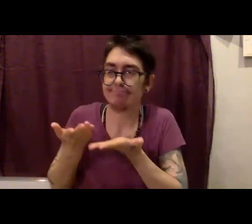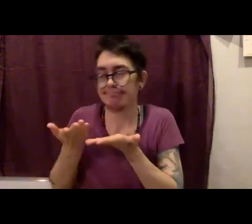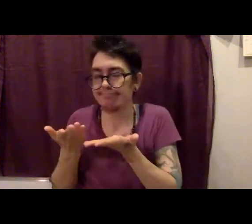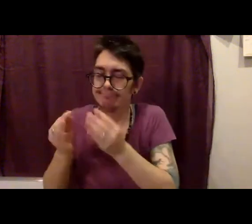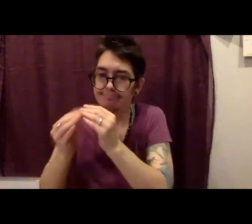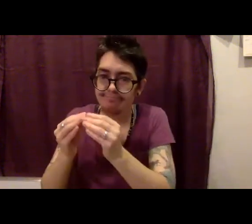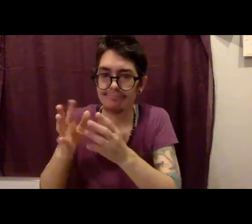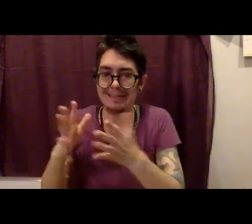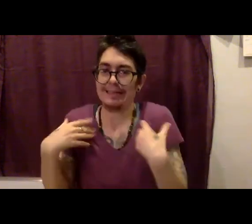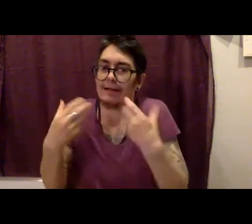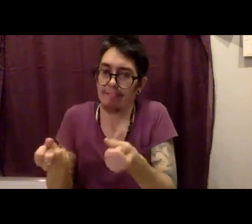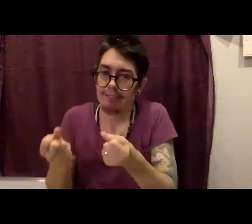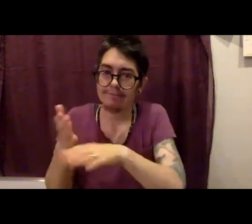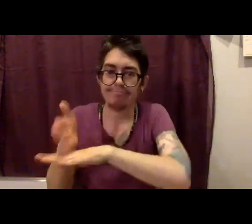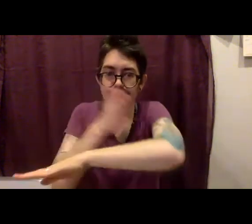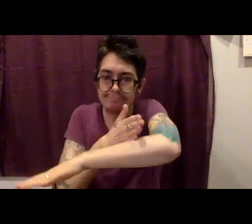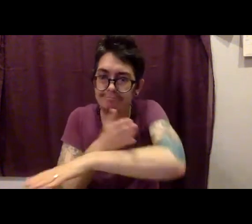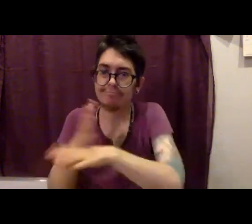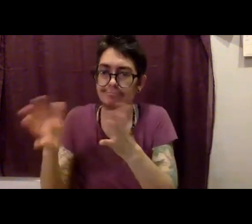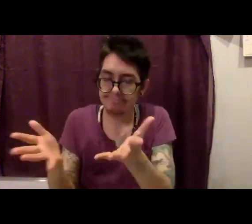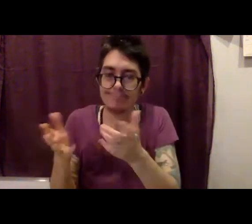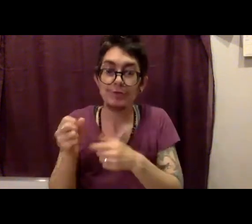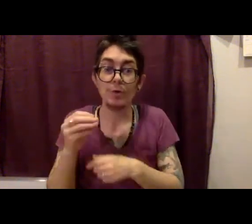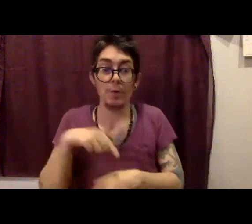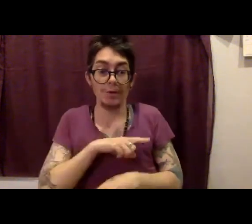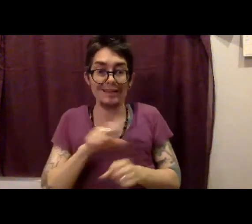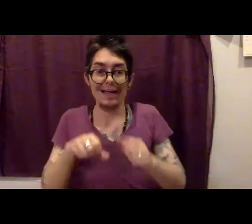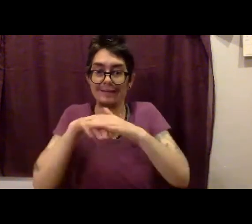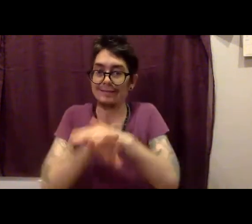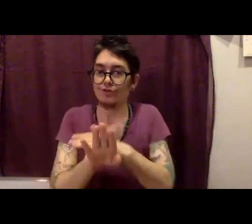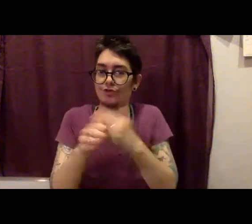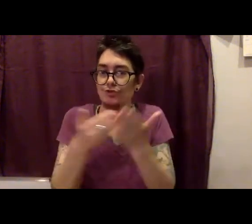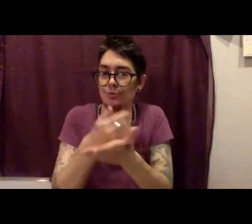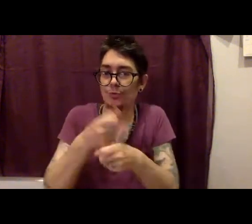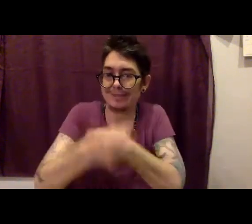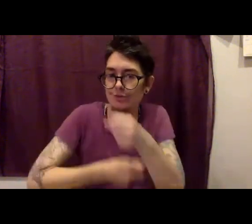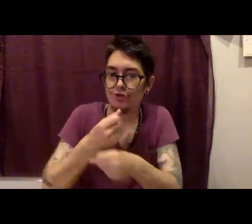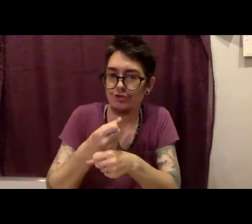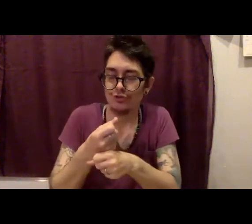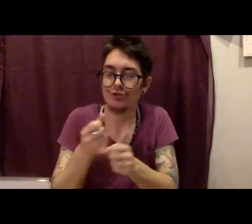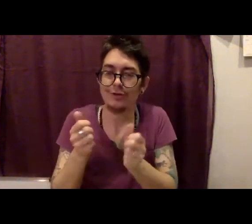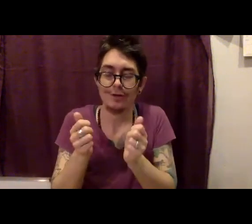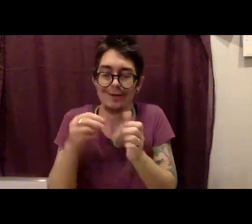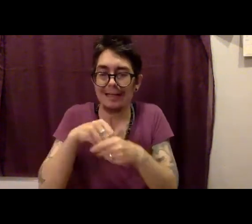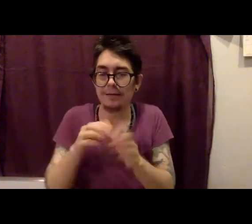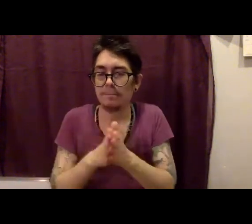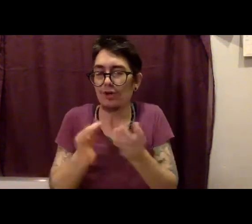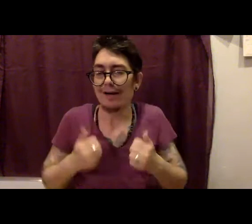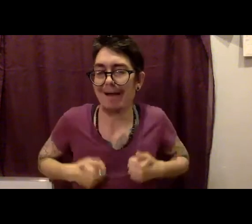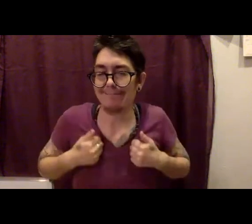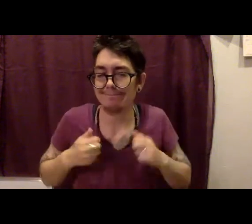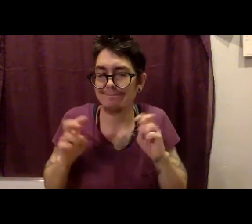you know, you can kind of be willing to make it right, fix things, you can repair things like that.